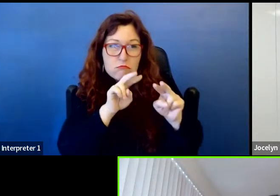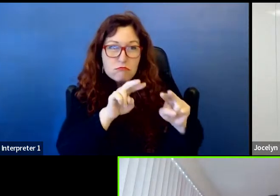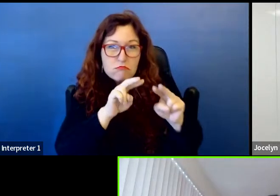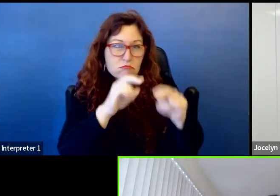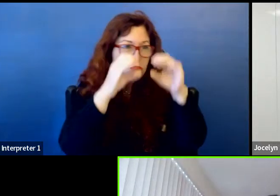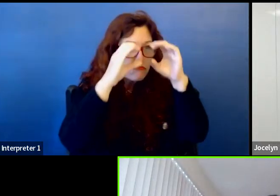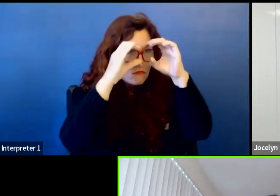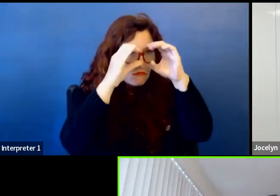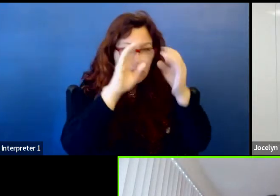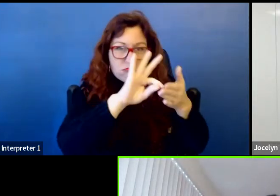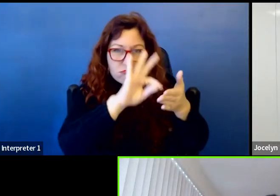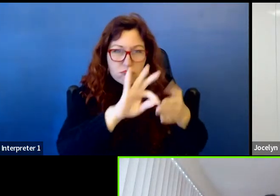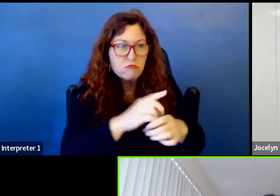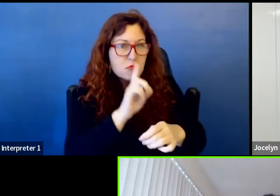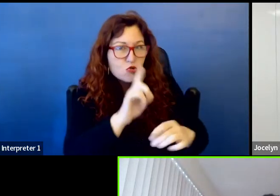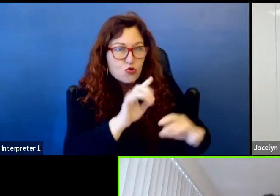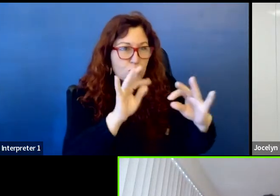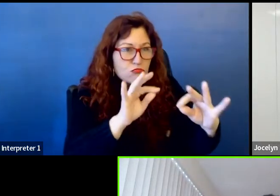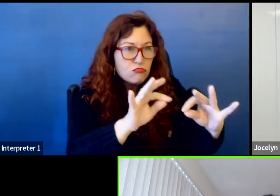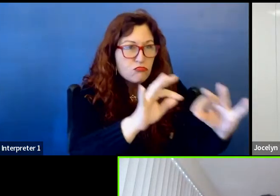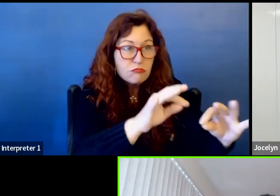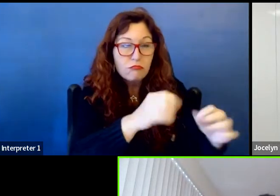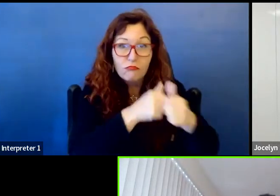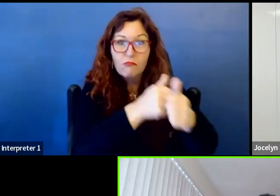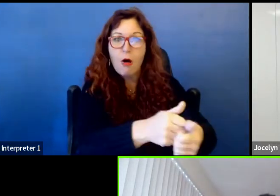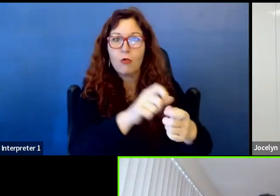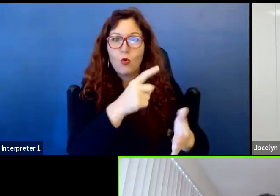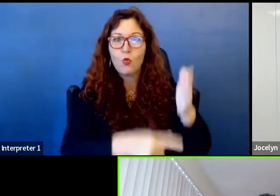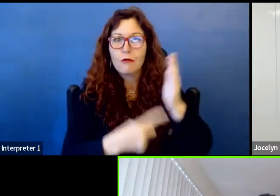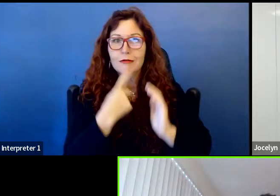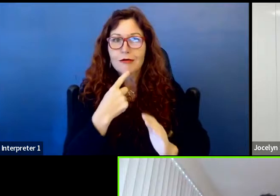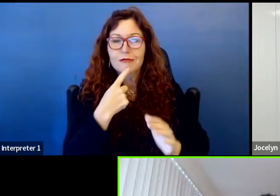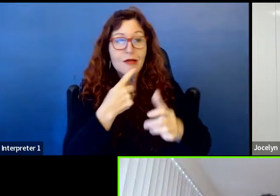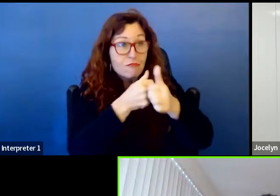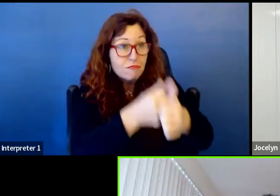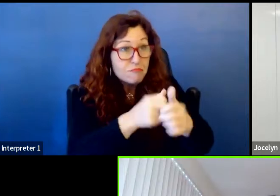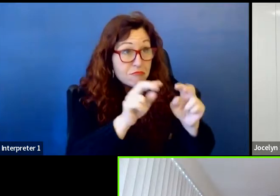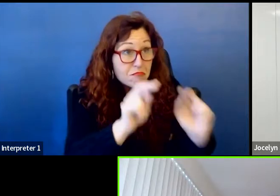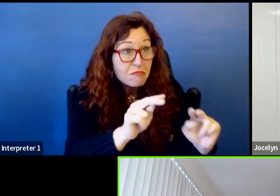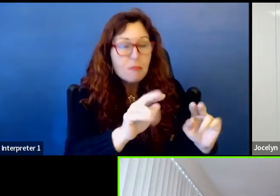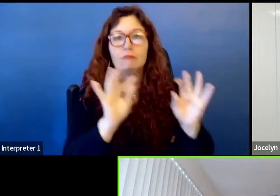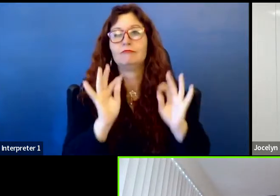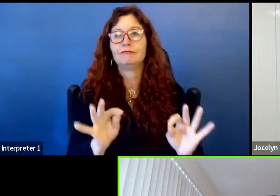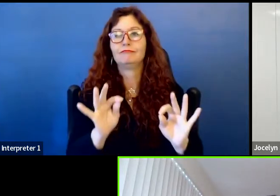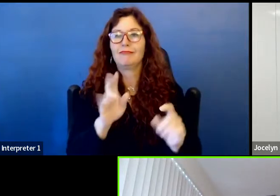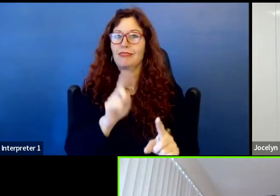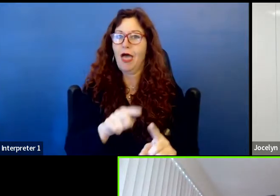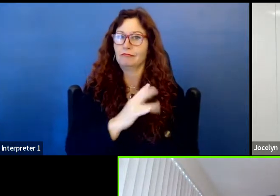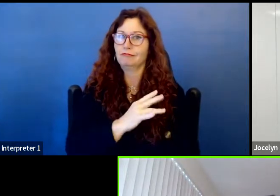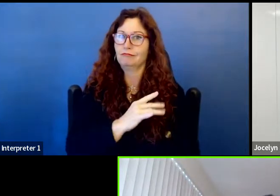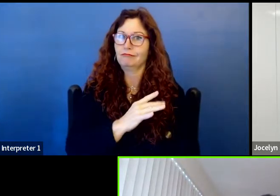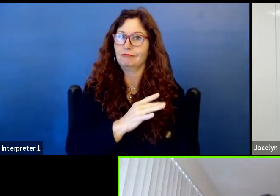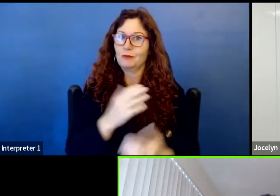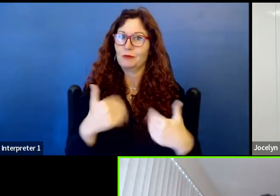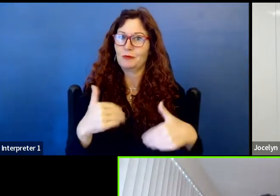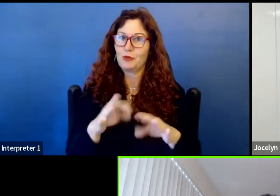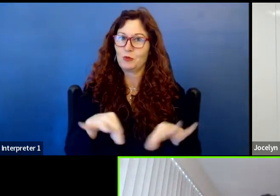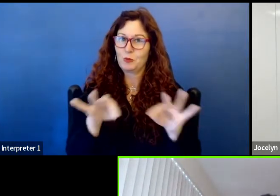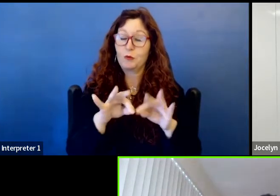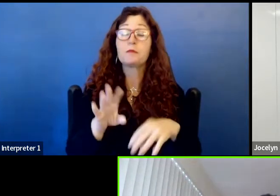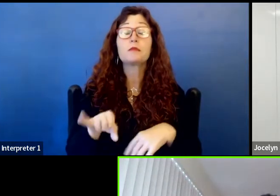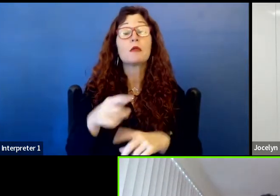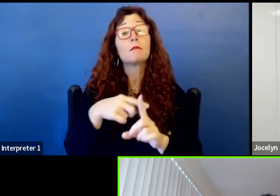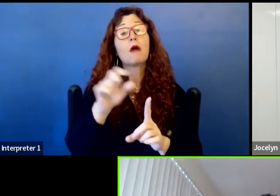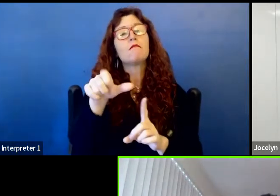ready to work project ready to work is a workforce development program that is run through our organization but it